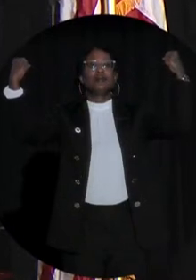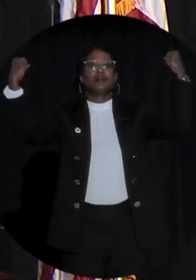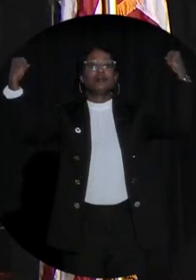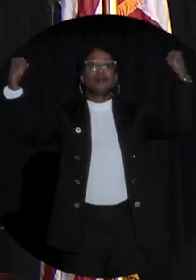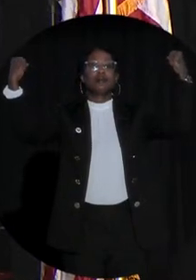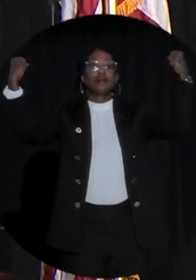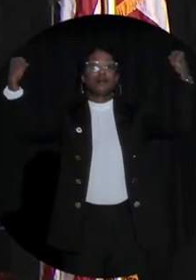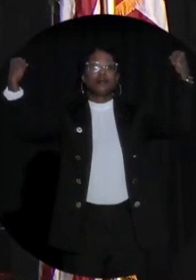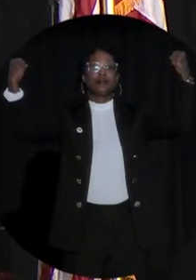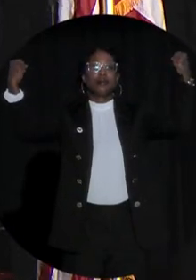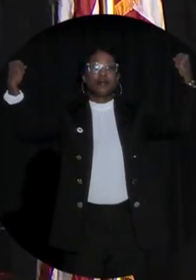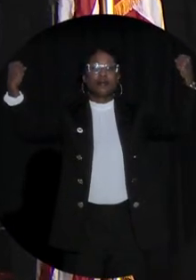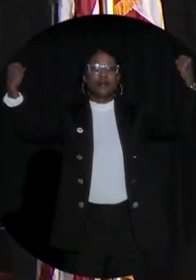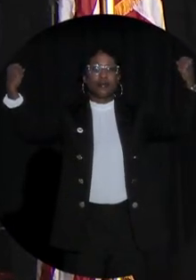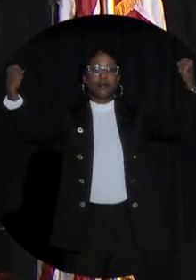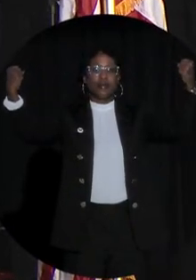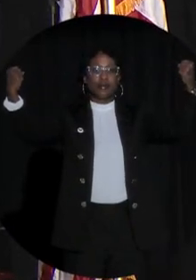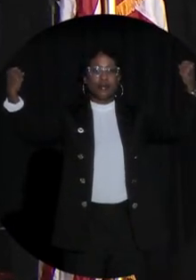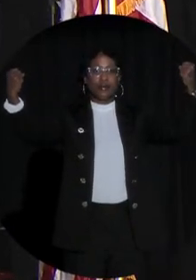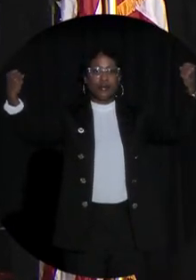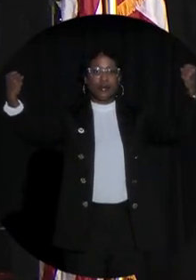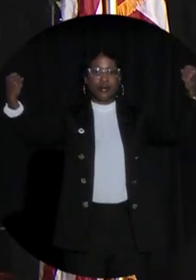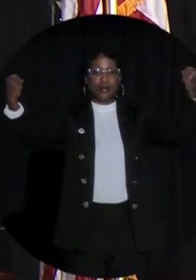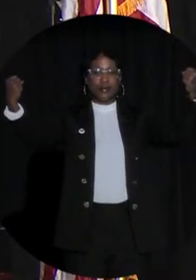brave, the